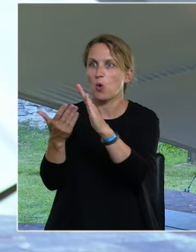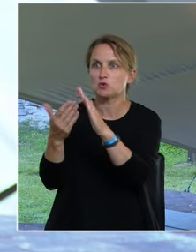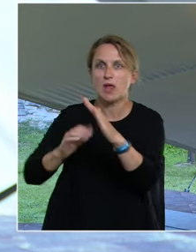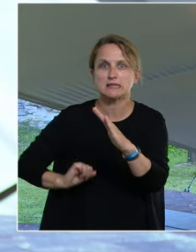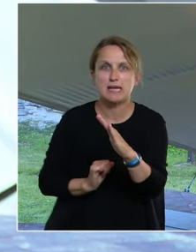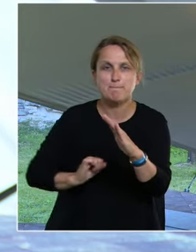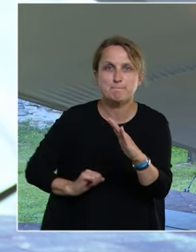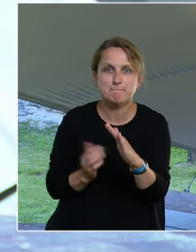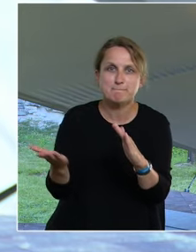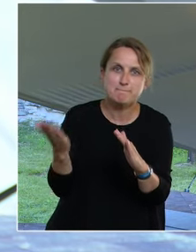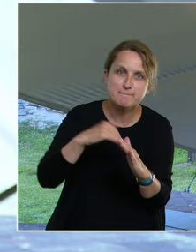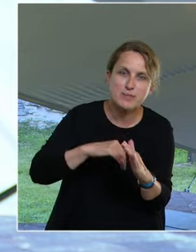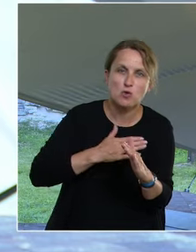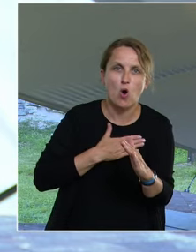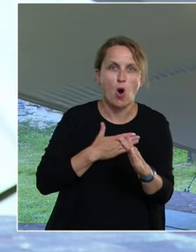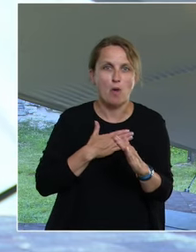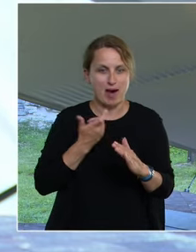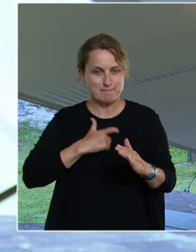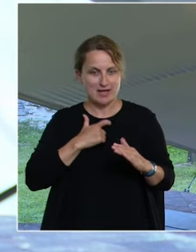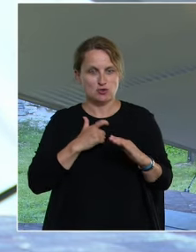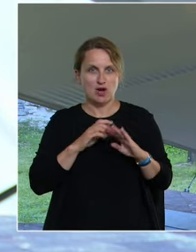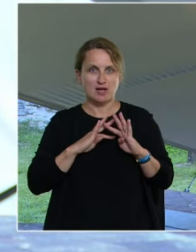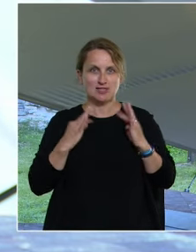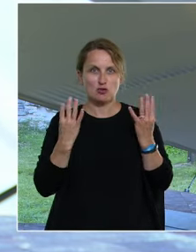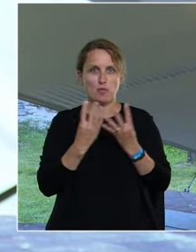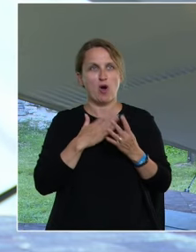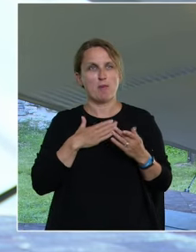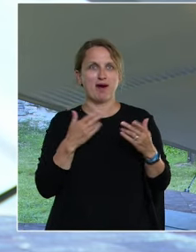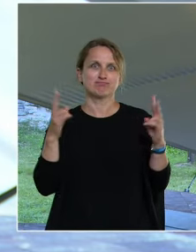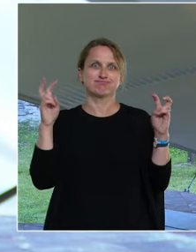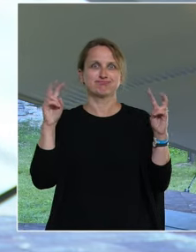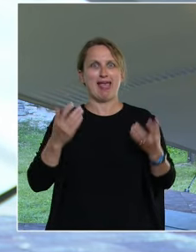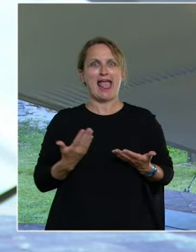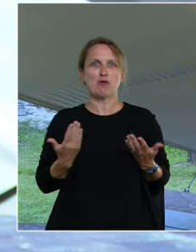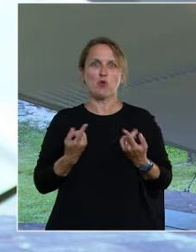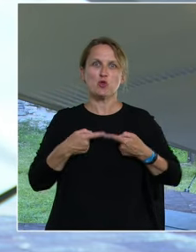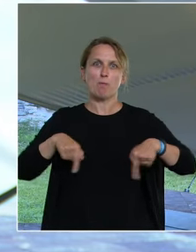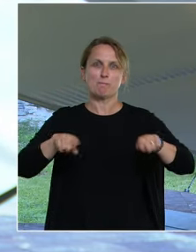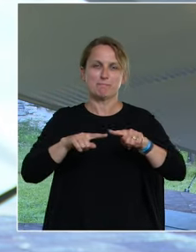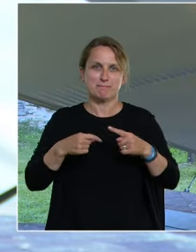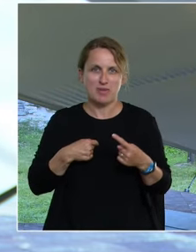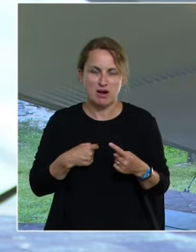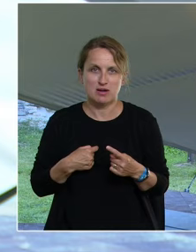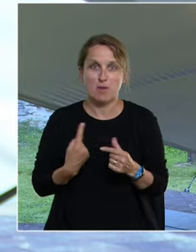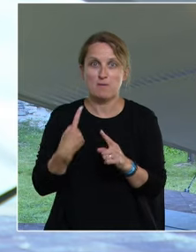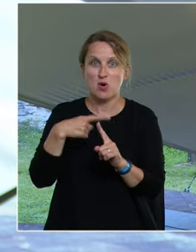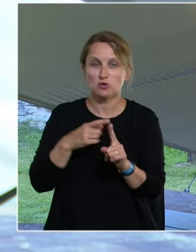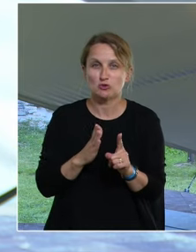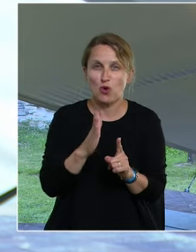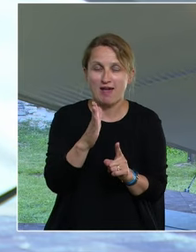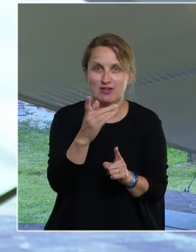to view it in your personal space, in your living room, so to speak. But that might actually be more interesting in the future than in